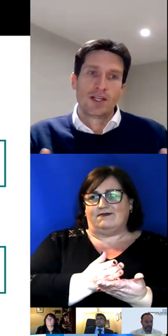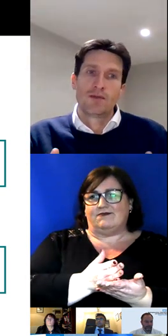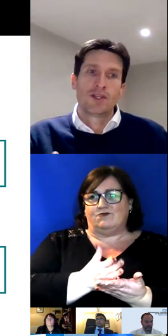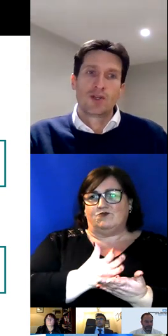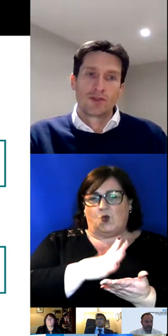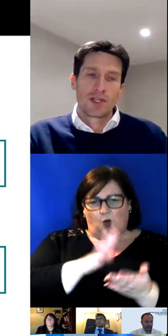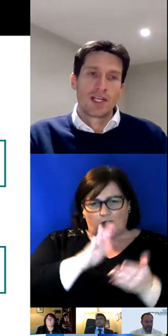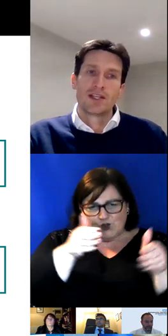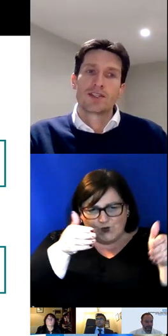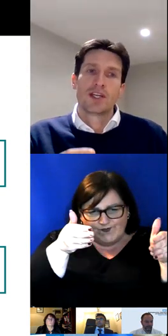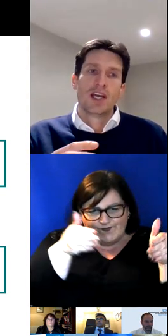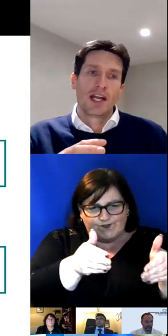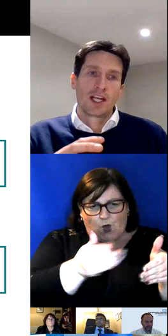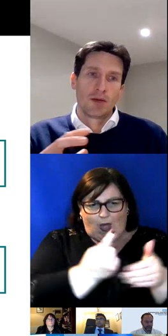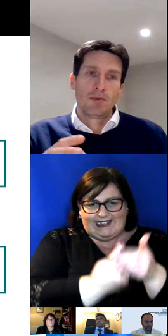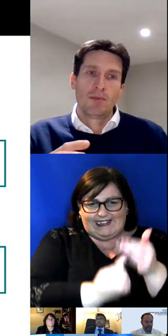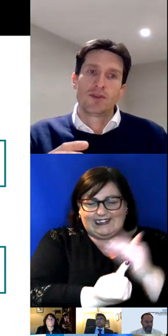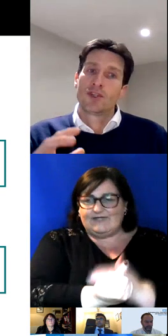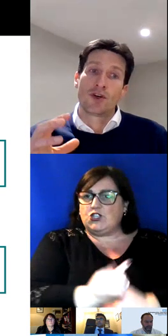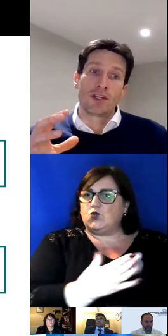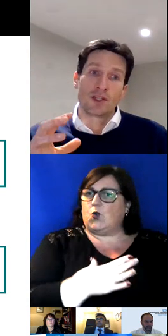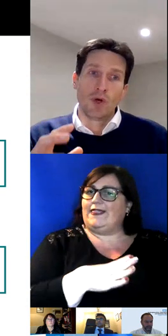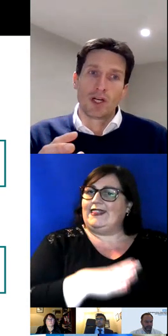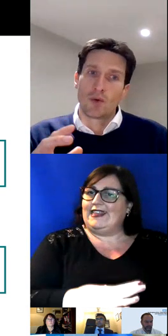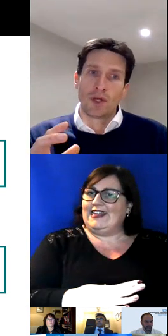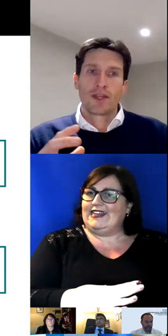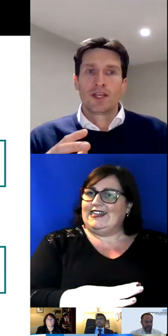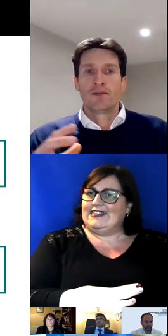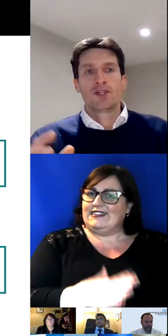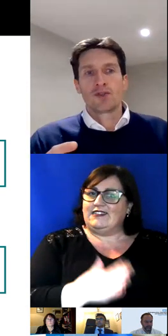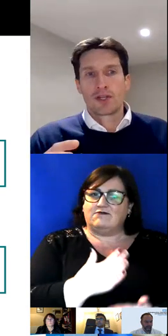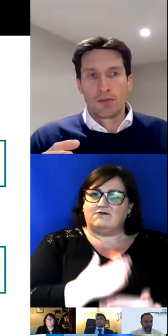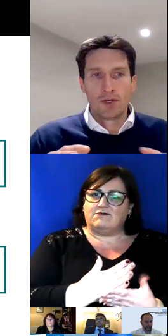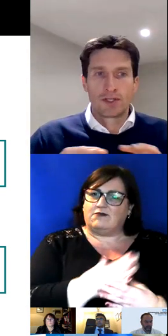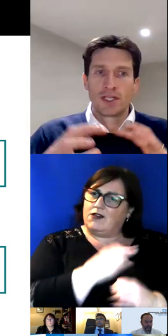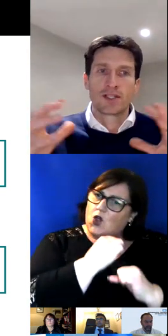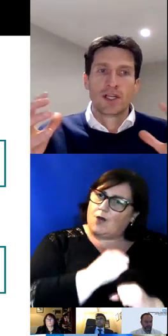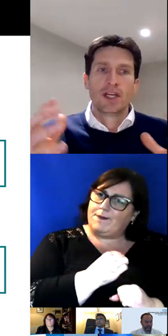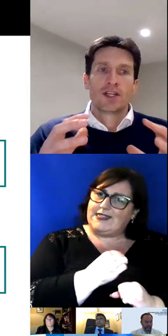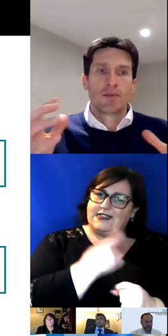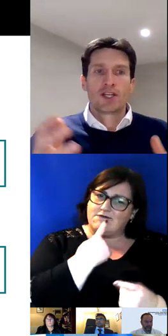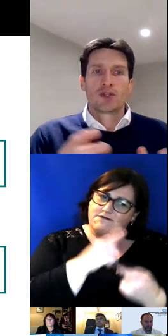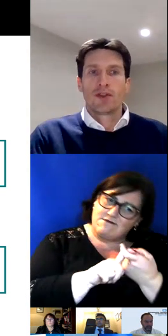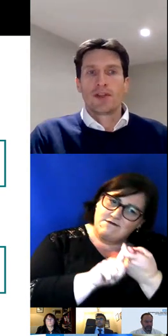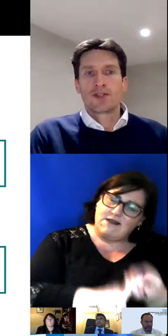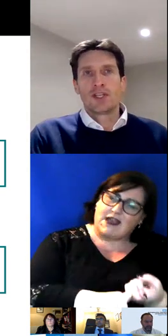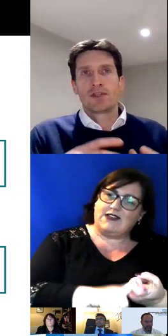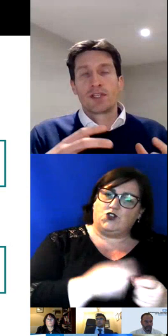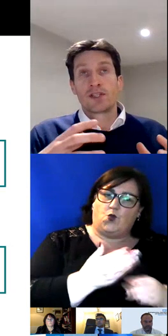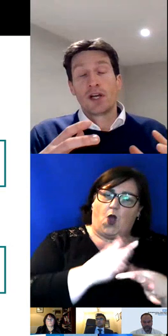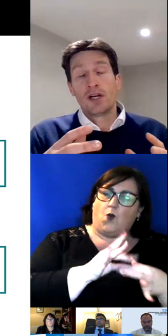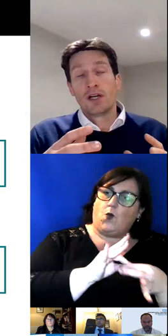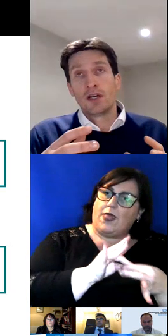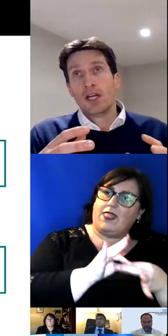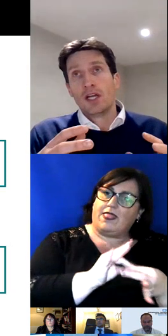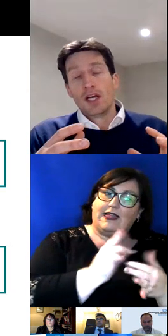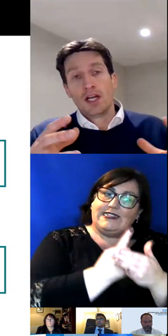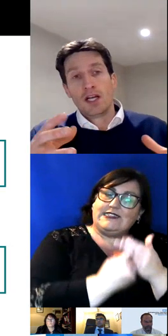to individuals' needs, and a commitment to trying to work with individuals and communities to make sure that those